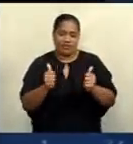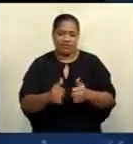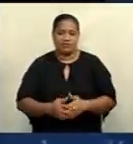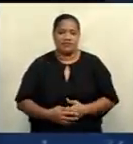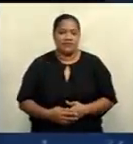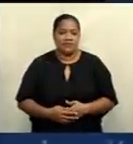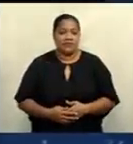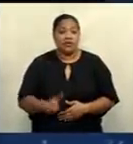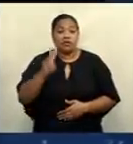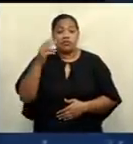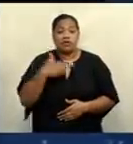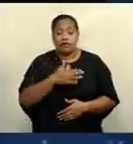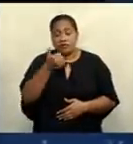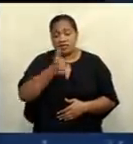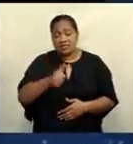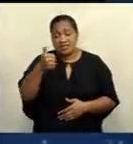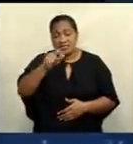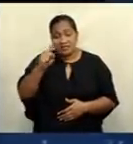vaccine.